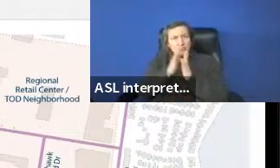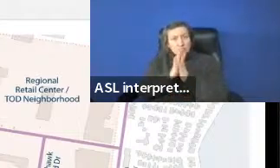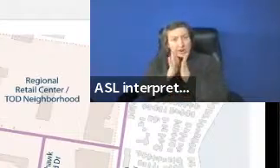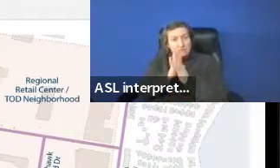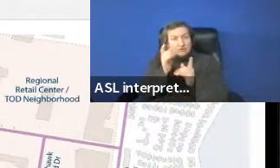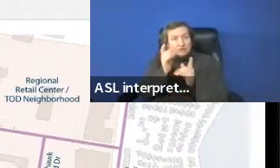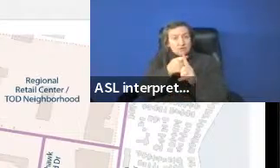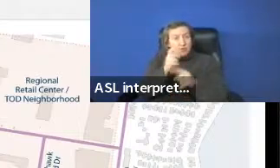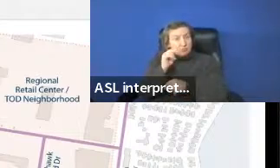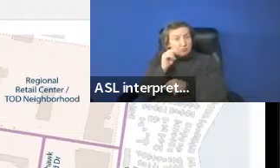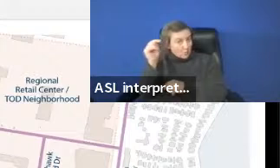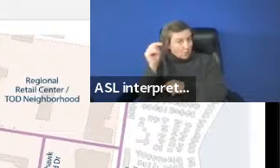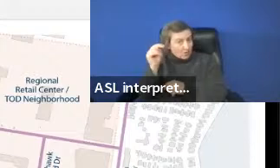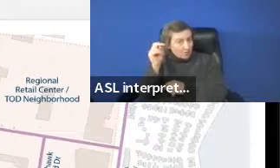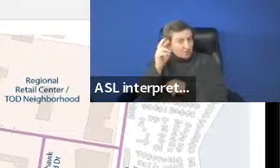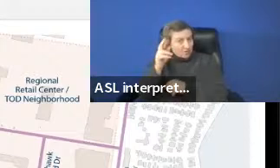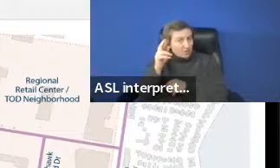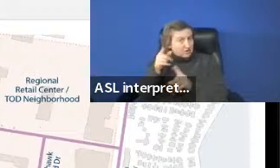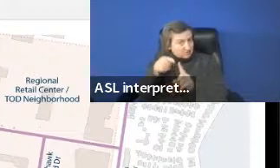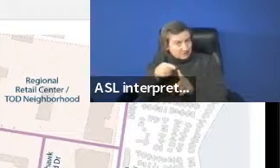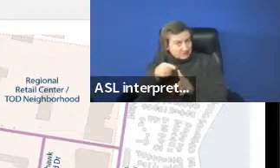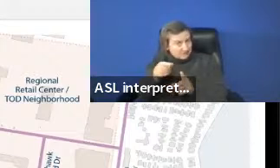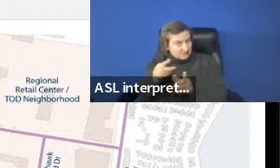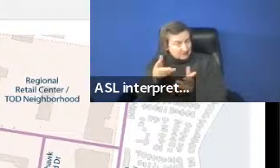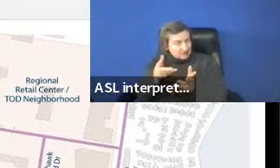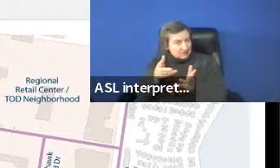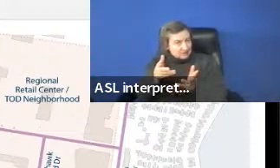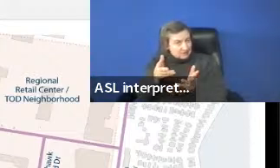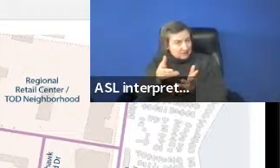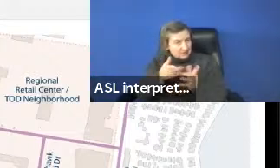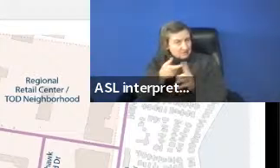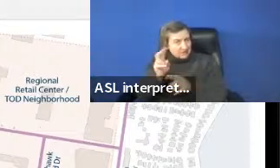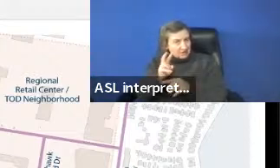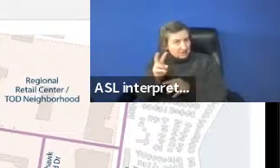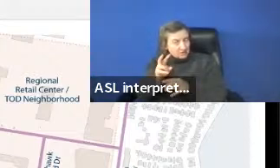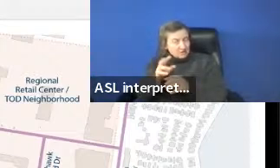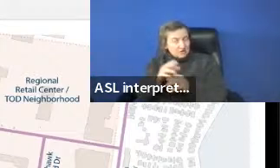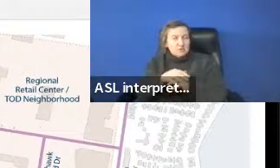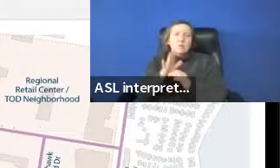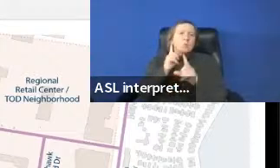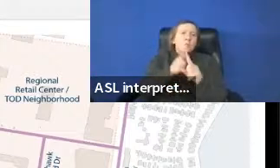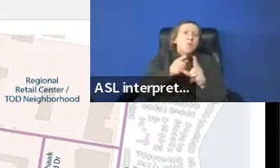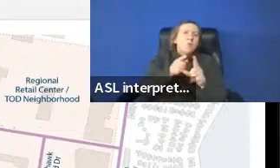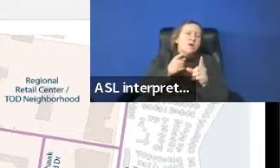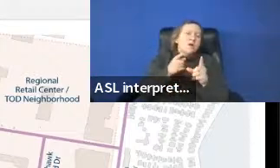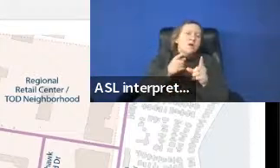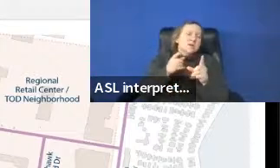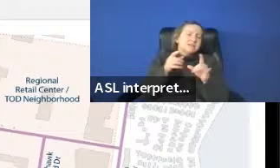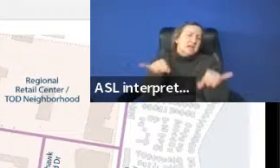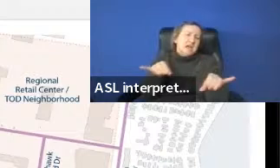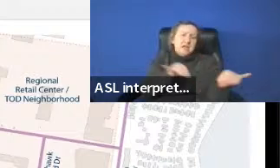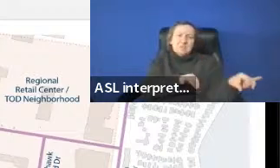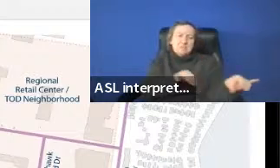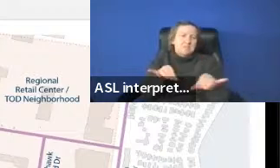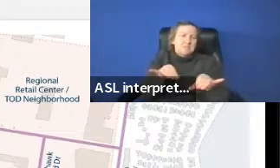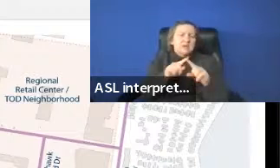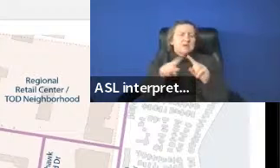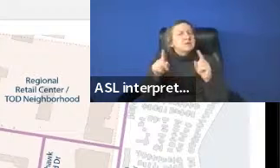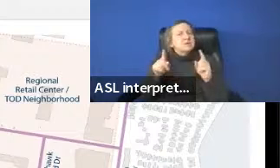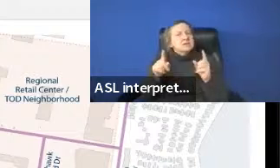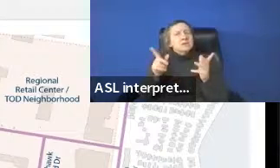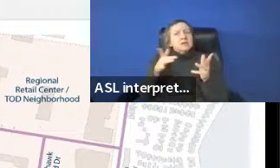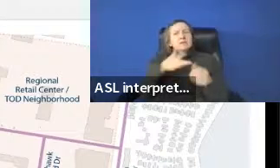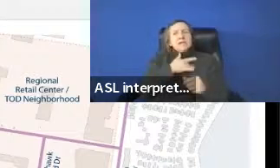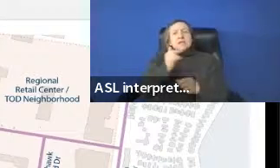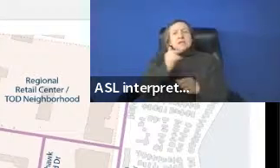north or specifically from Vancouver? Well, or- I mean, the point still holds, but yeah, I was just, it feels